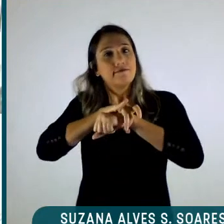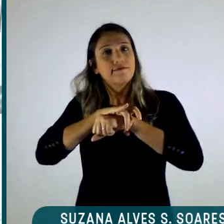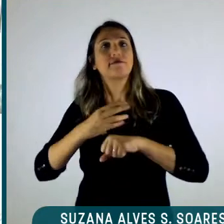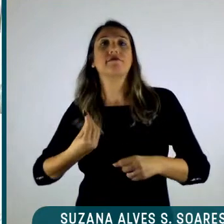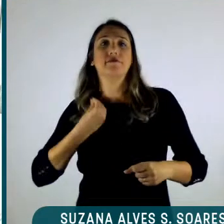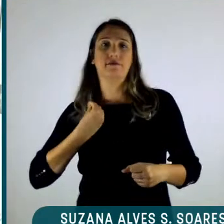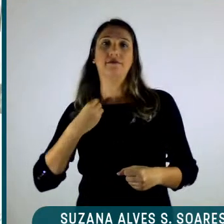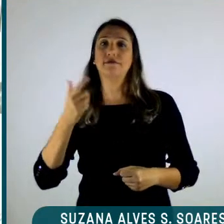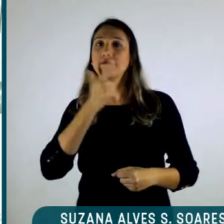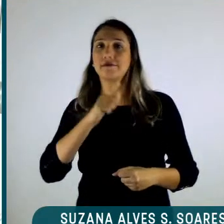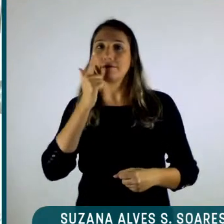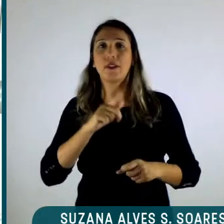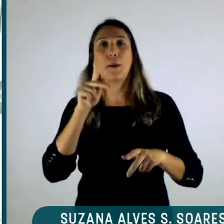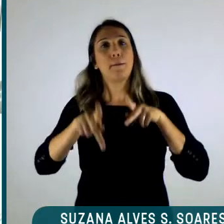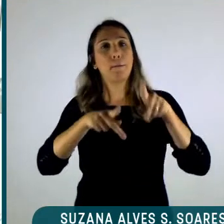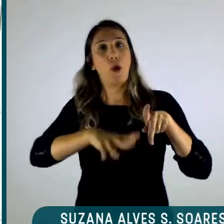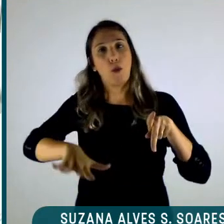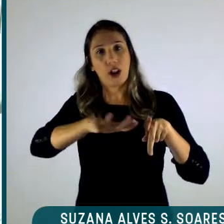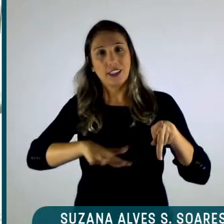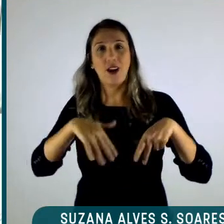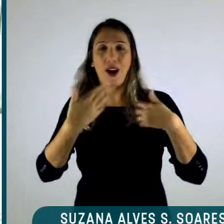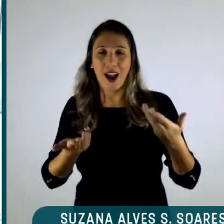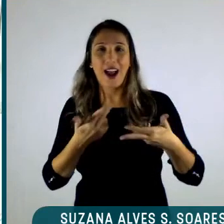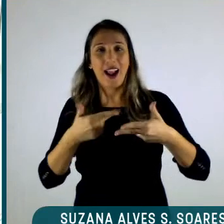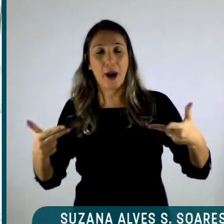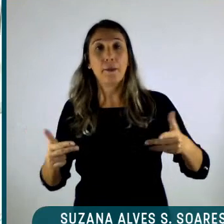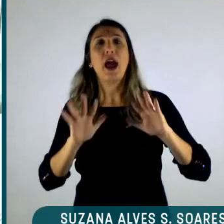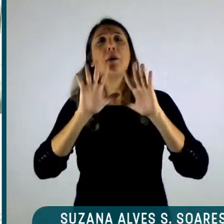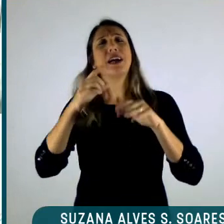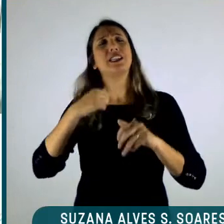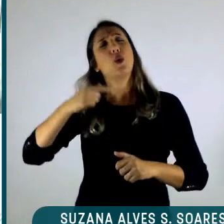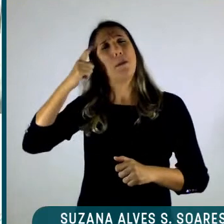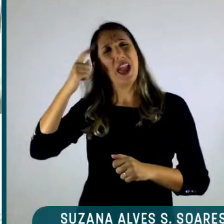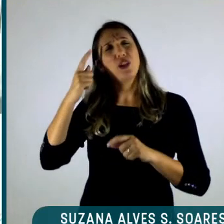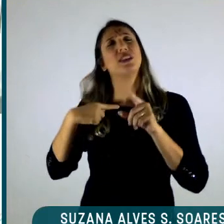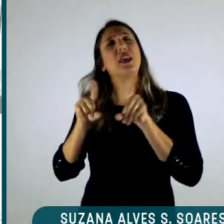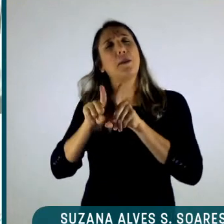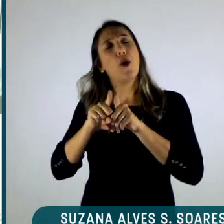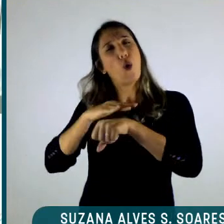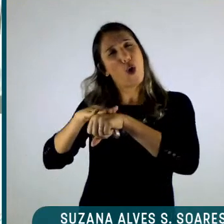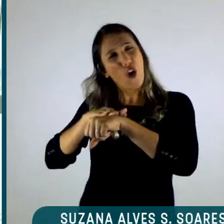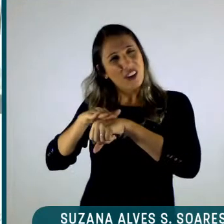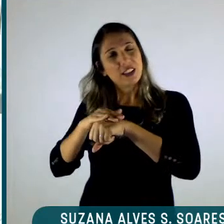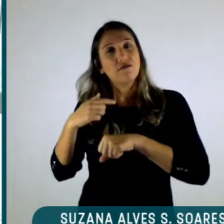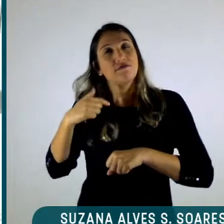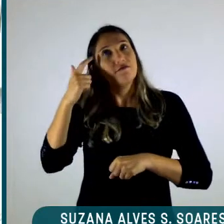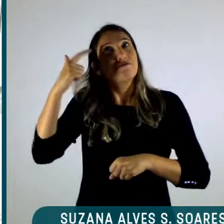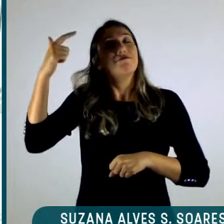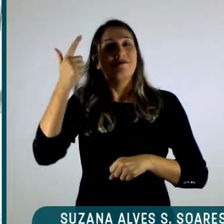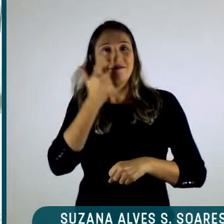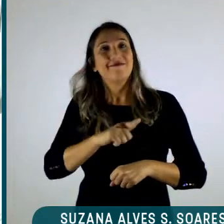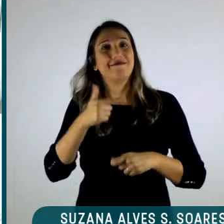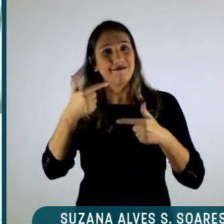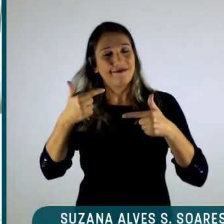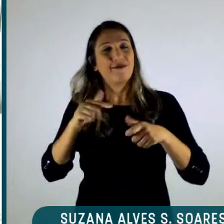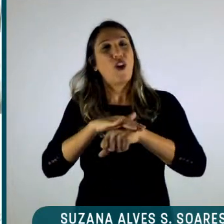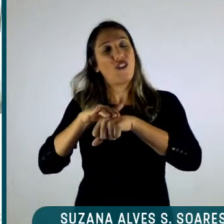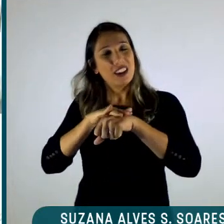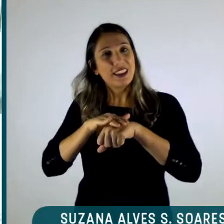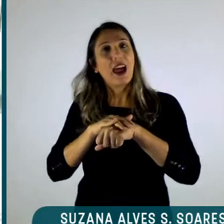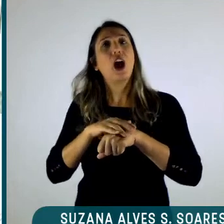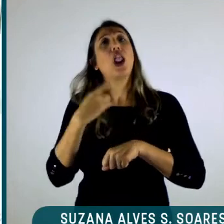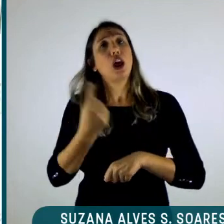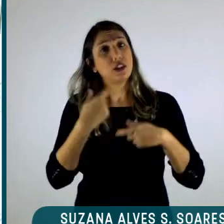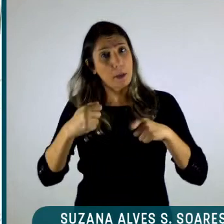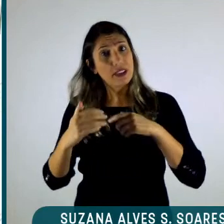to guarantee the survival of the population and so on. But what I think, and I have been talking to them, I have had this privilege of talking